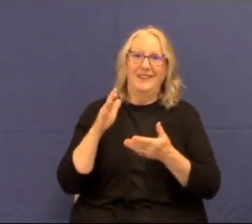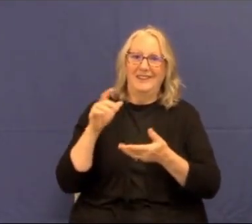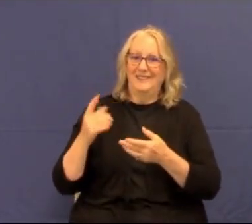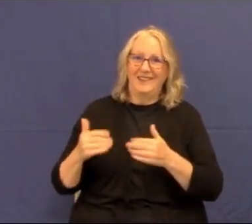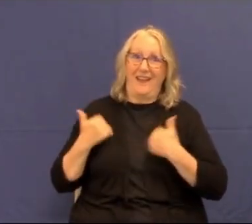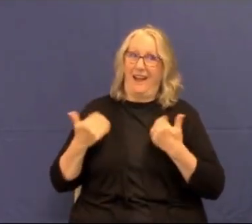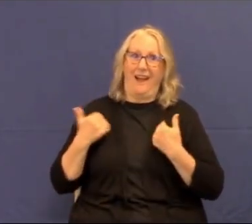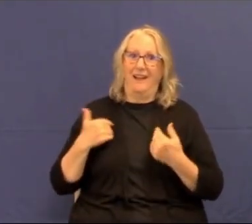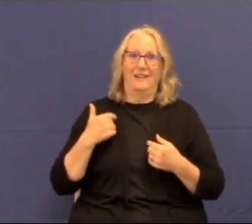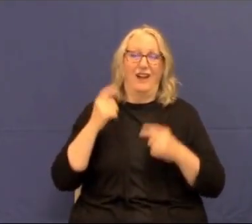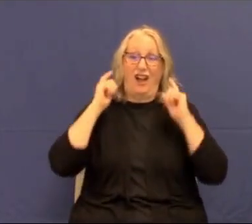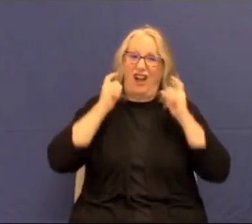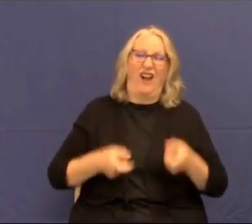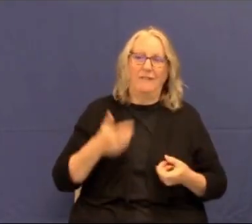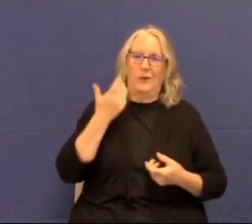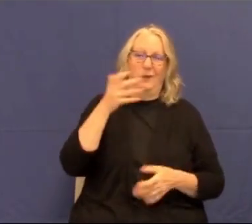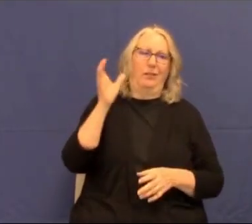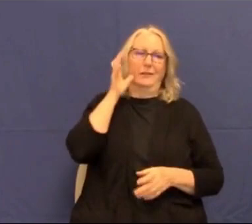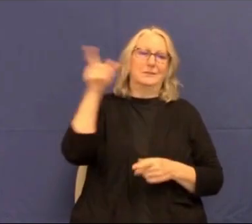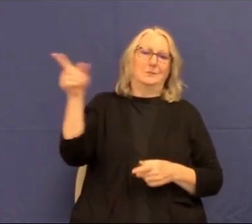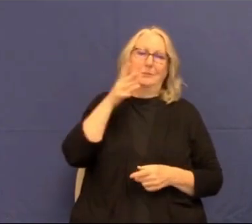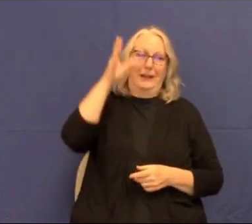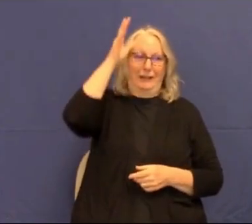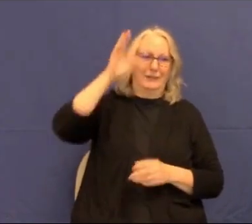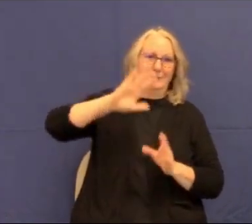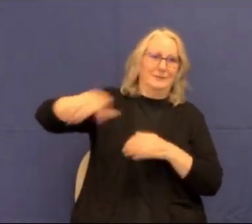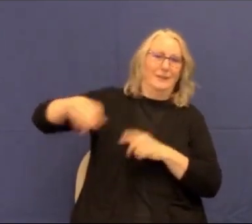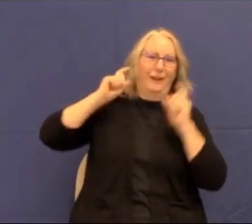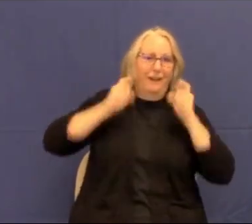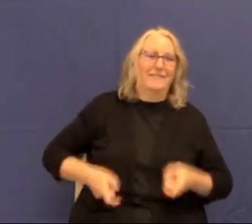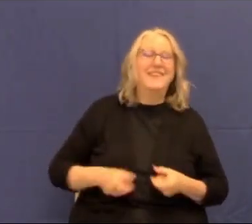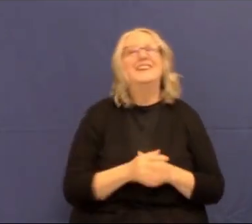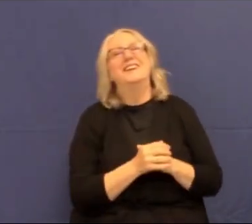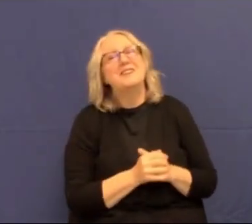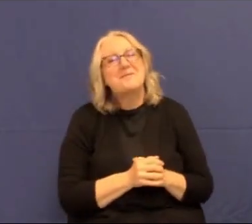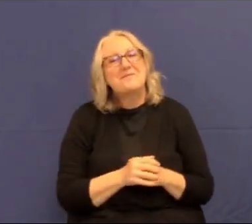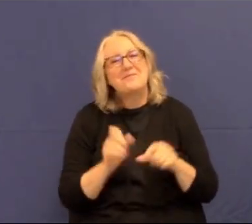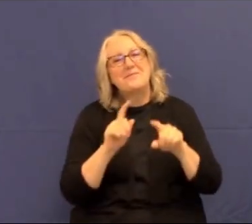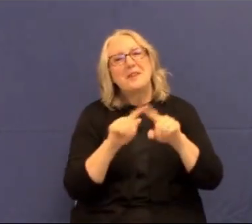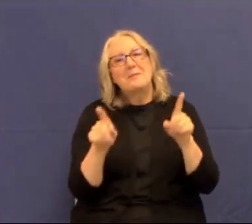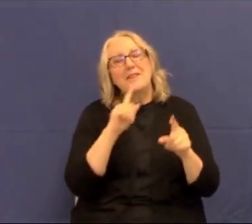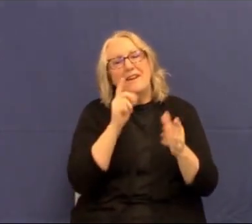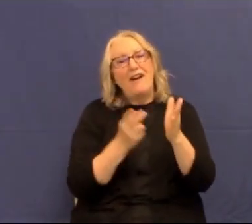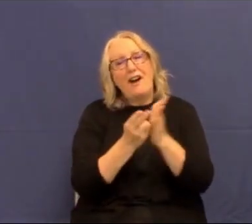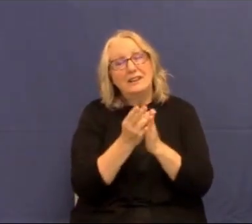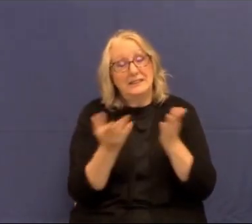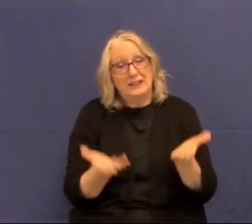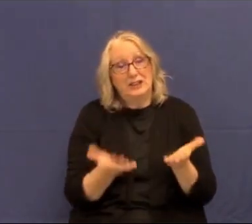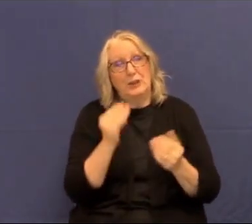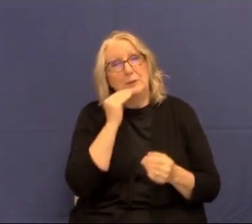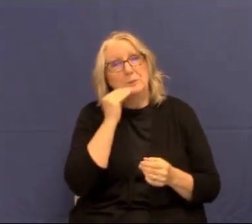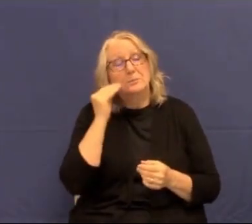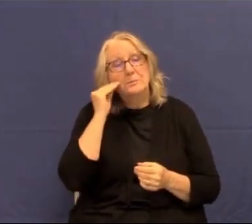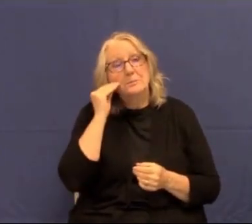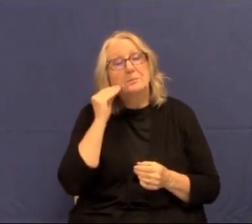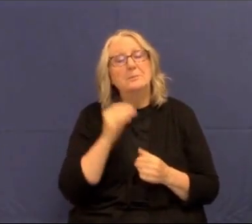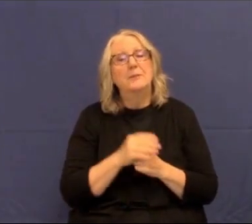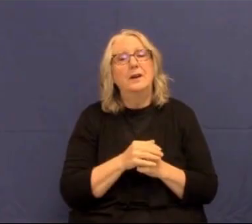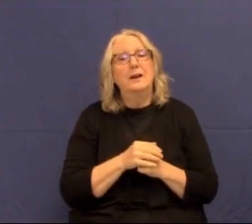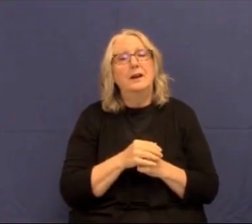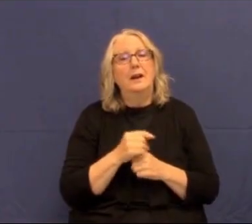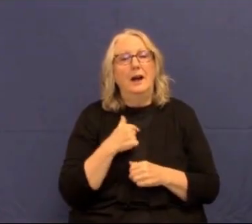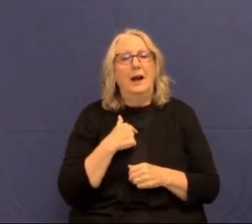just didn't want to listen to my parents. I would always take my cochlear implants off. But like, I honestly, here at